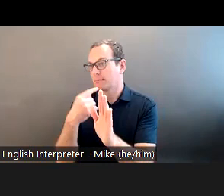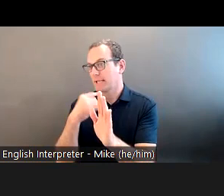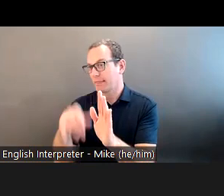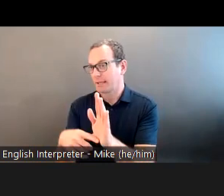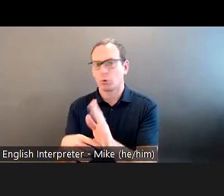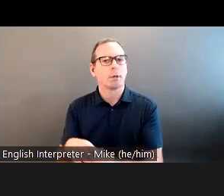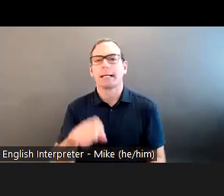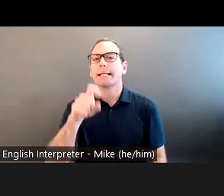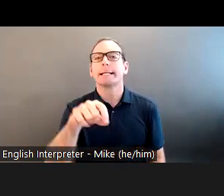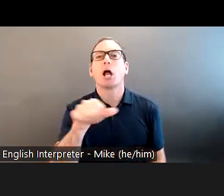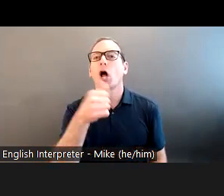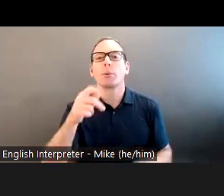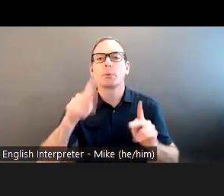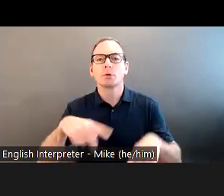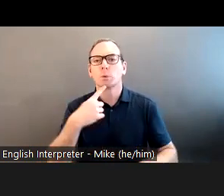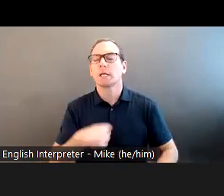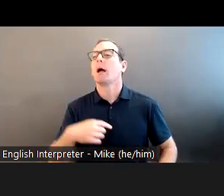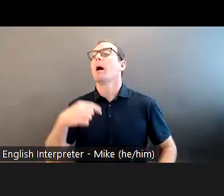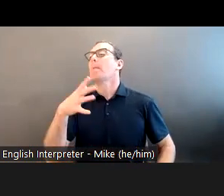is what mom said she wanted.